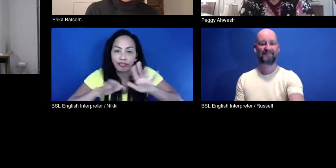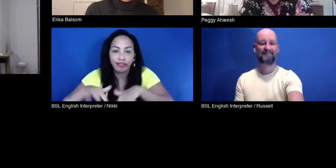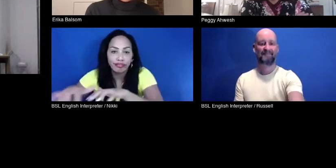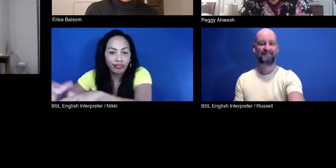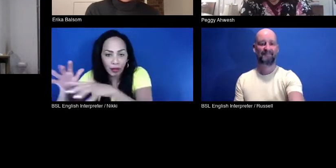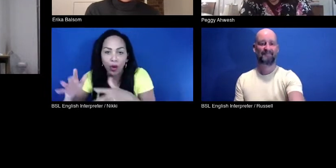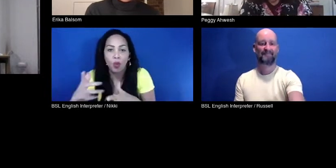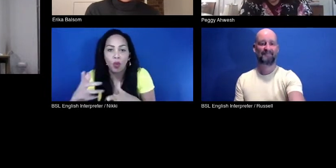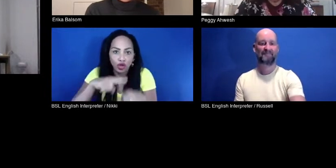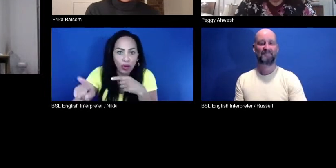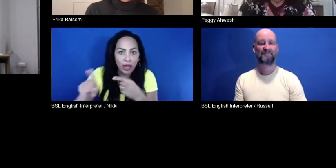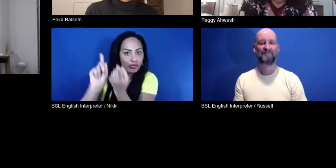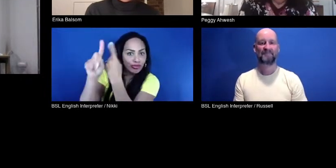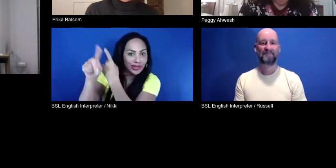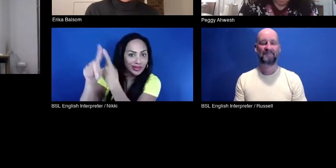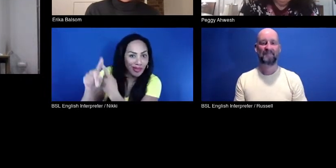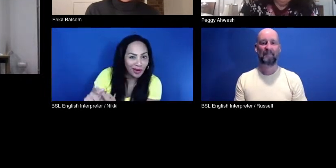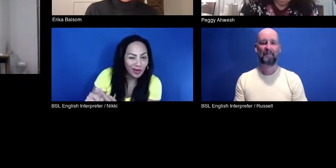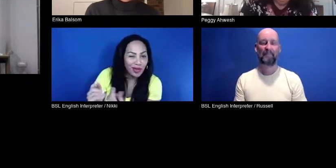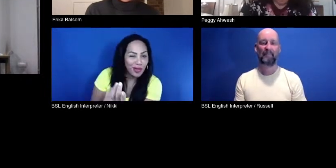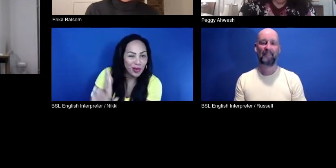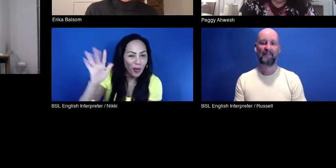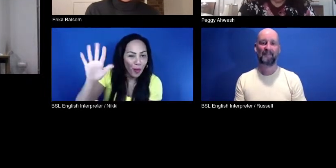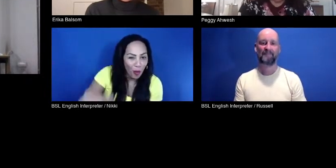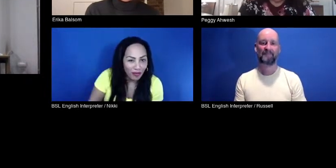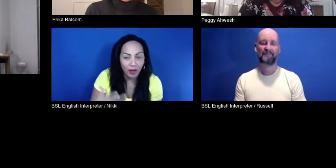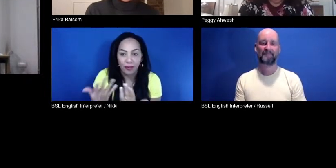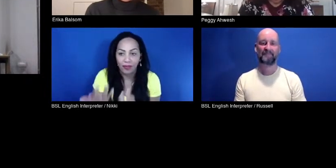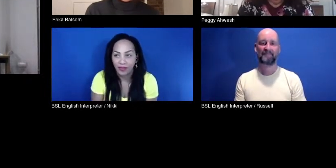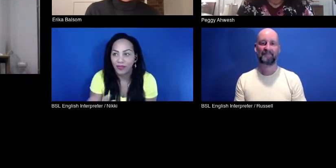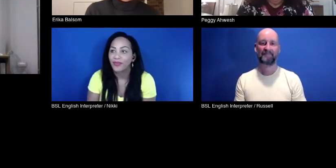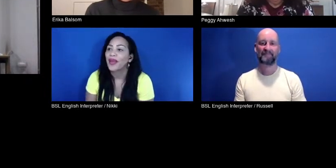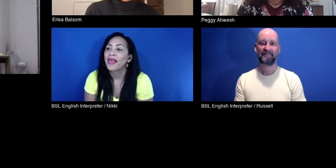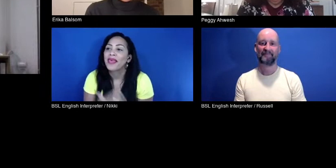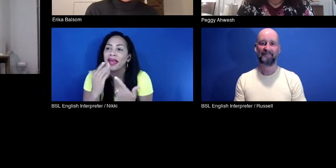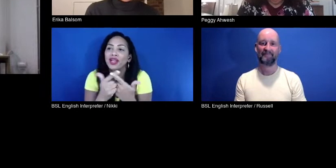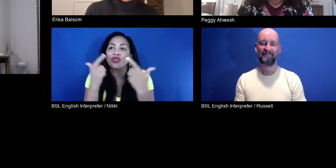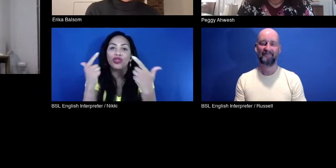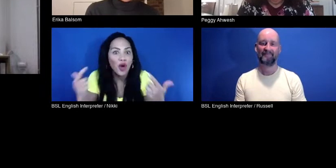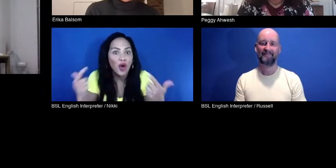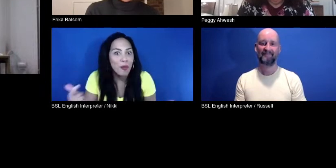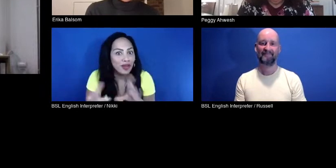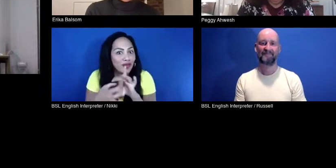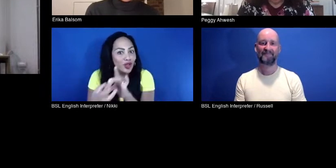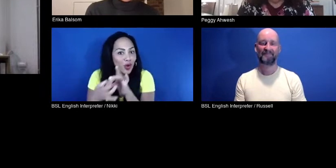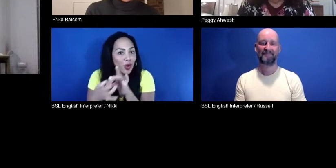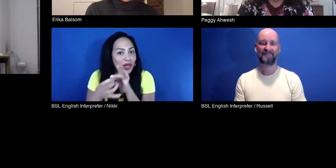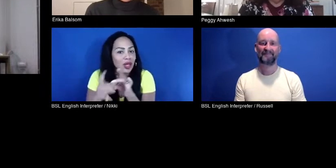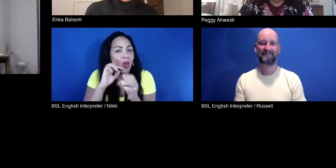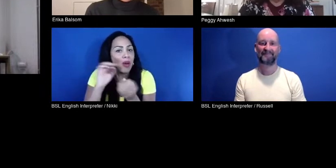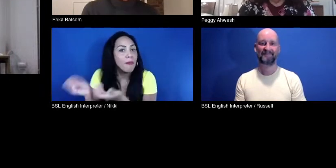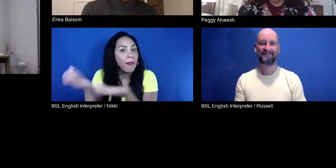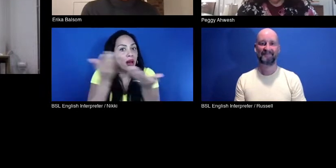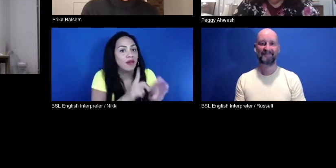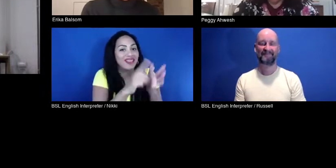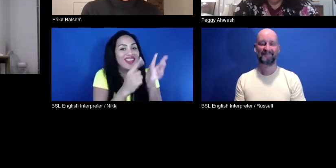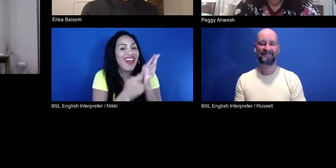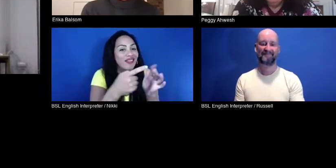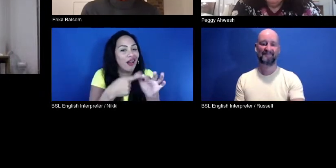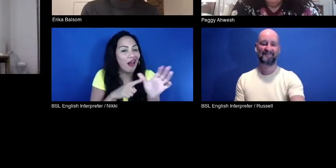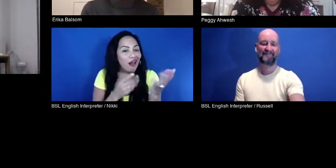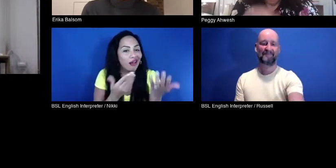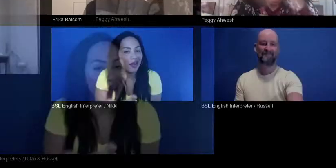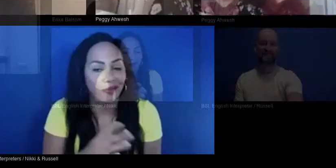possible. So with no further delay, thank you again so much for joining us, and let me pass you over to Erika. Thank you so